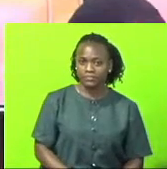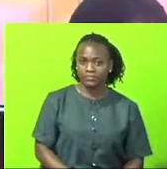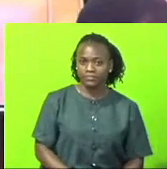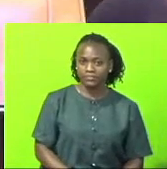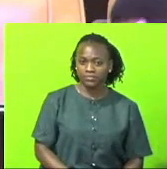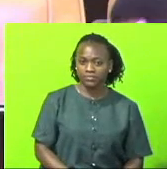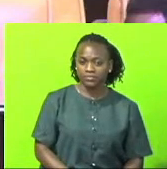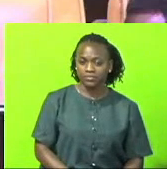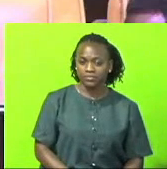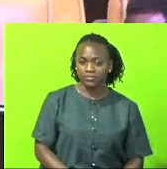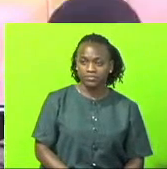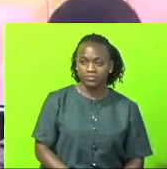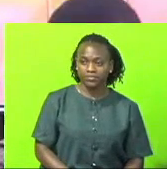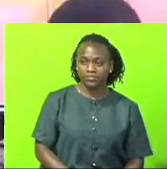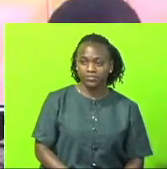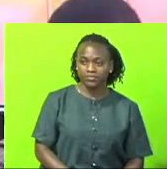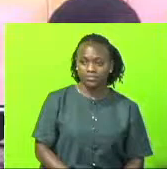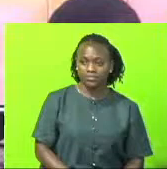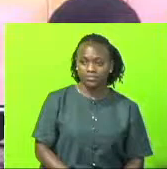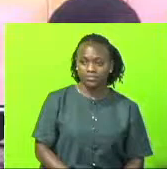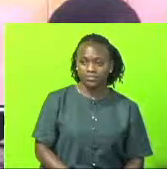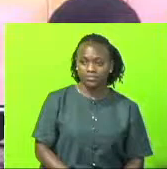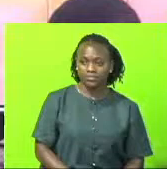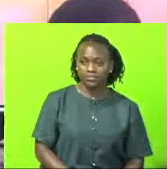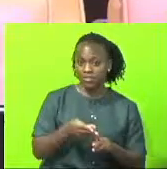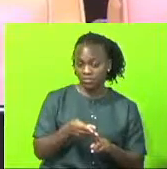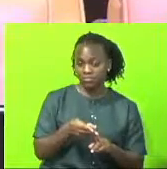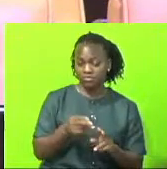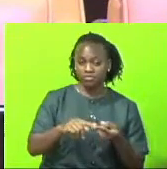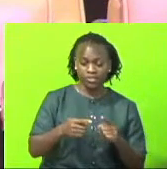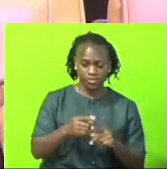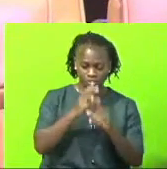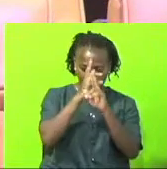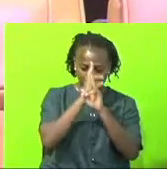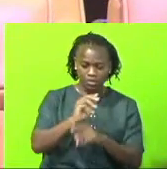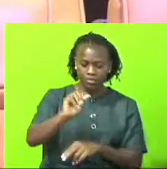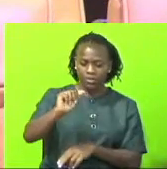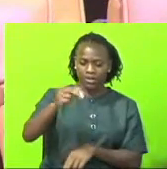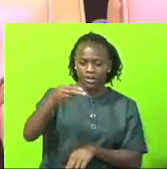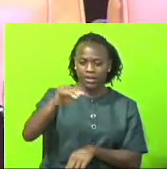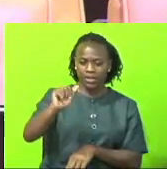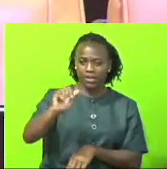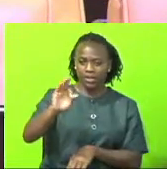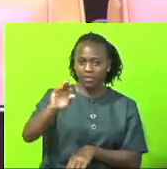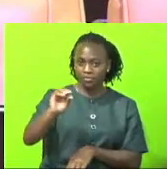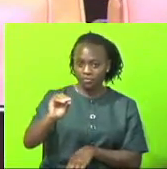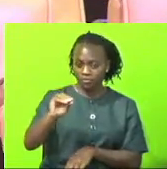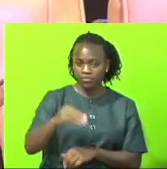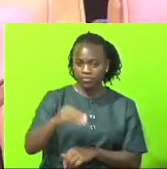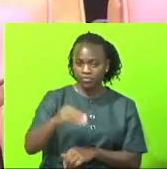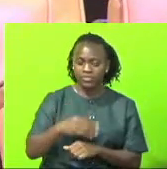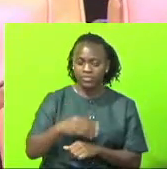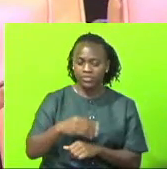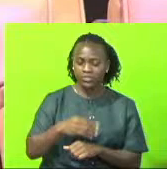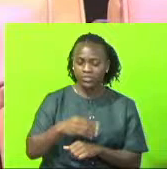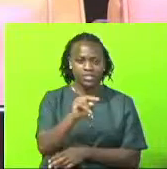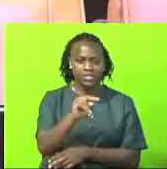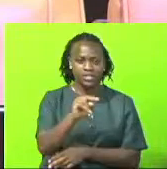my good friend, Honorable Ahiafo, makes the point that the NPP constitution,